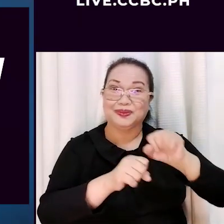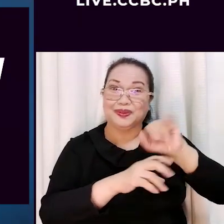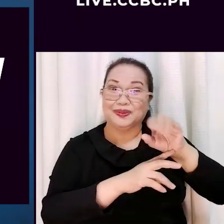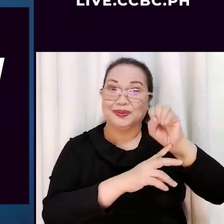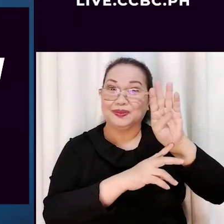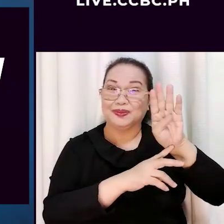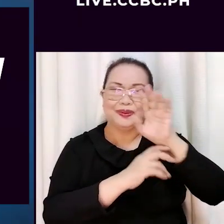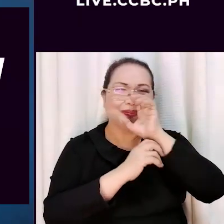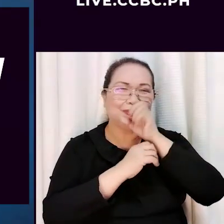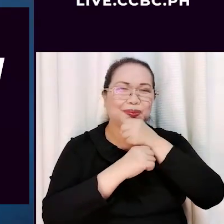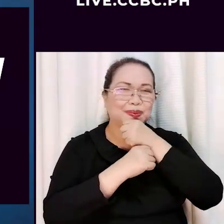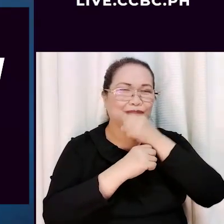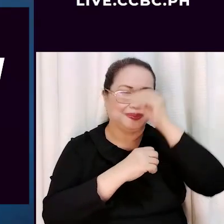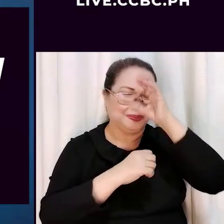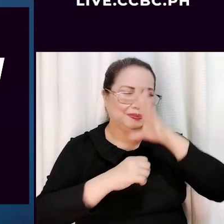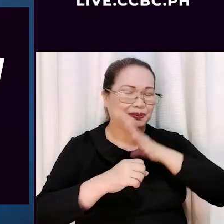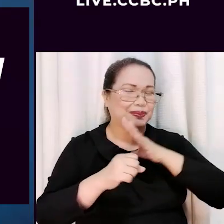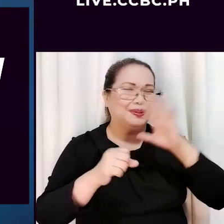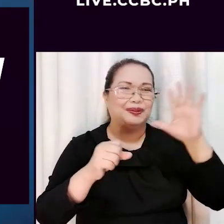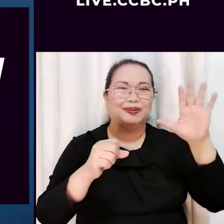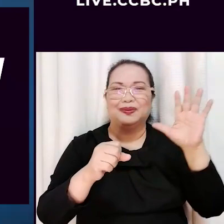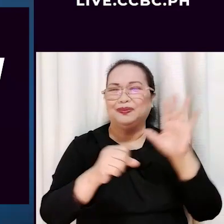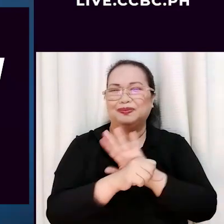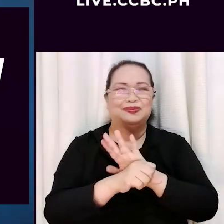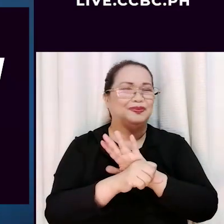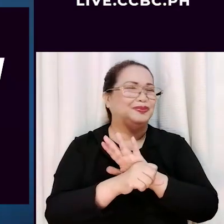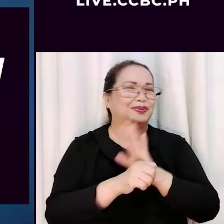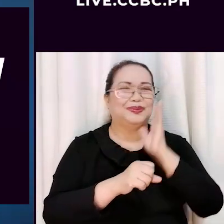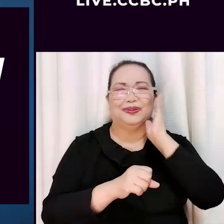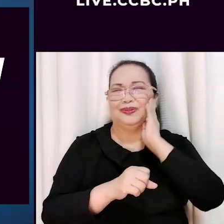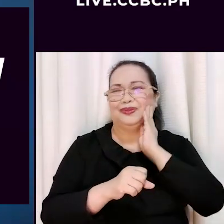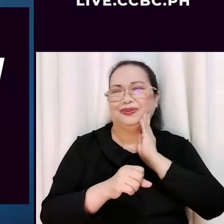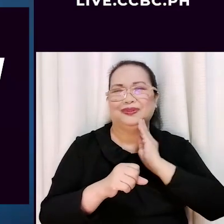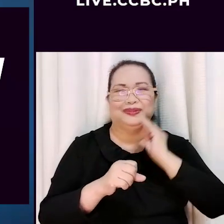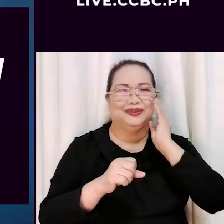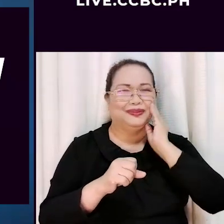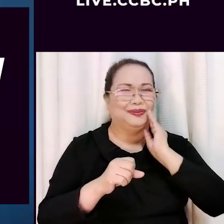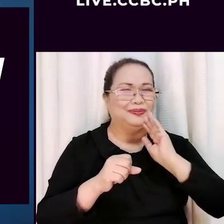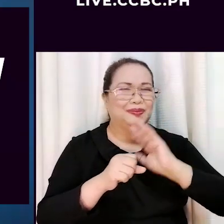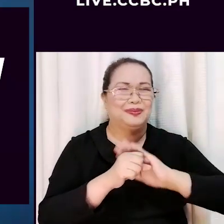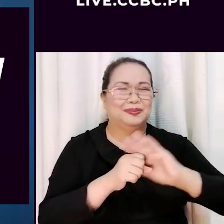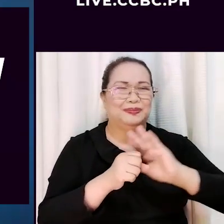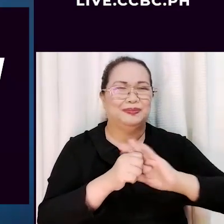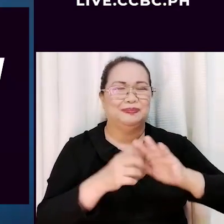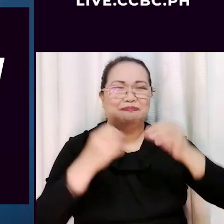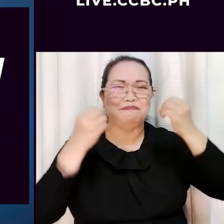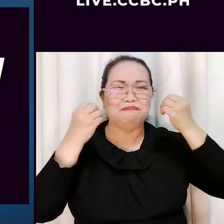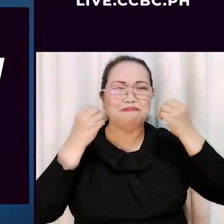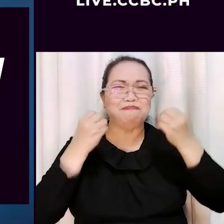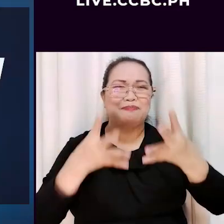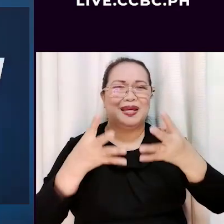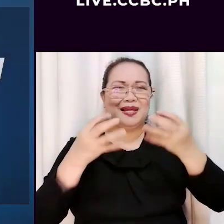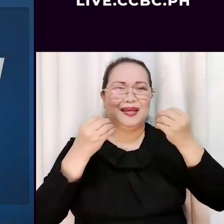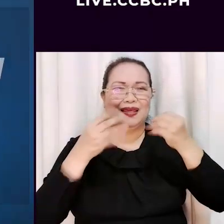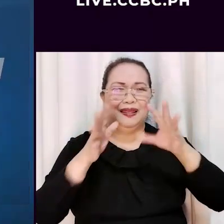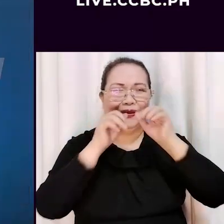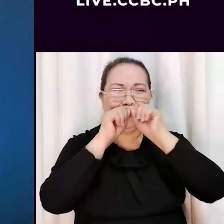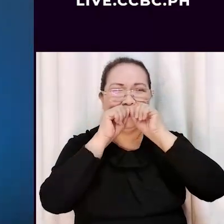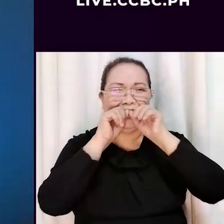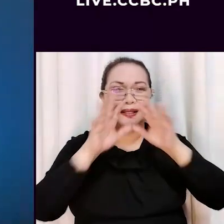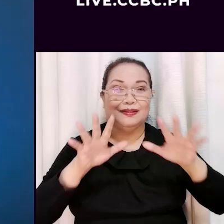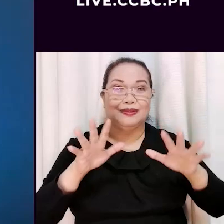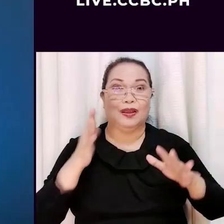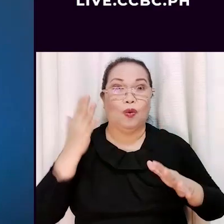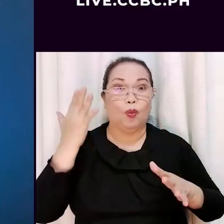an old man and full of years. Job died with multiplied blessings. Why? Ito yung